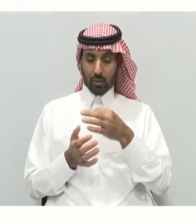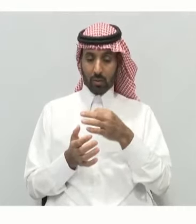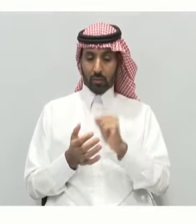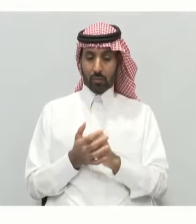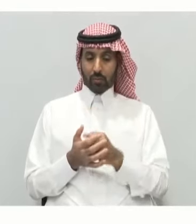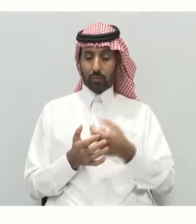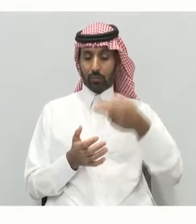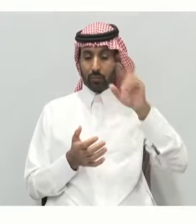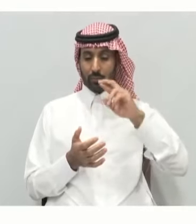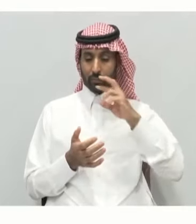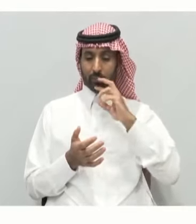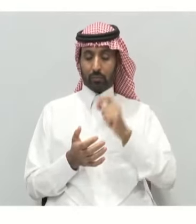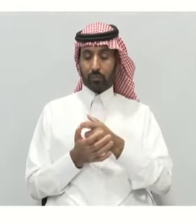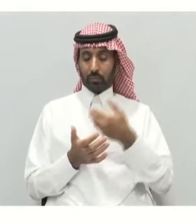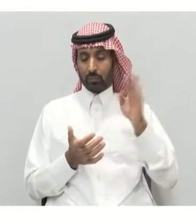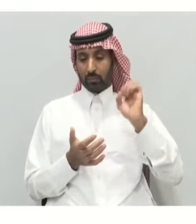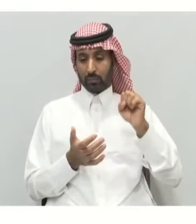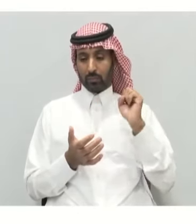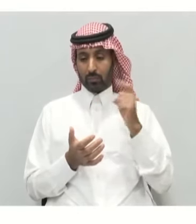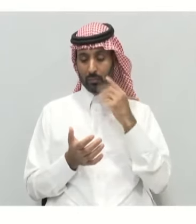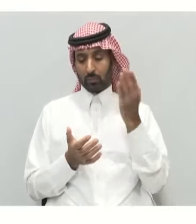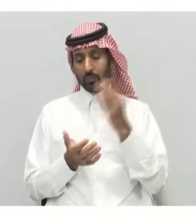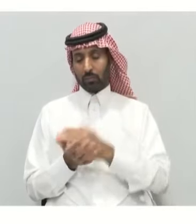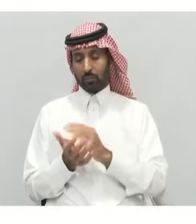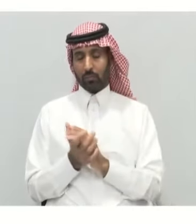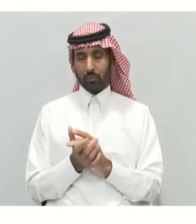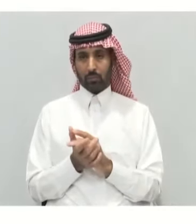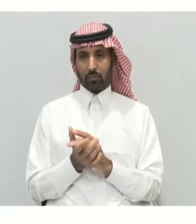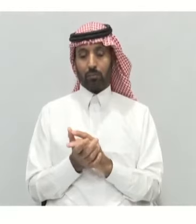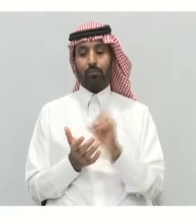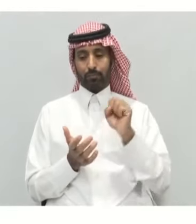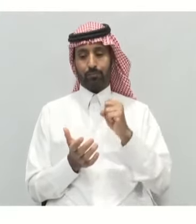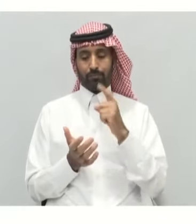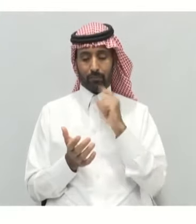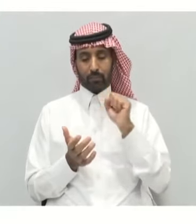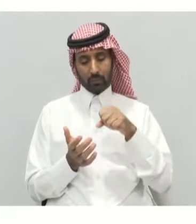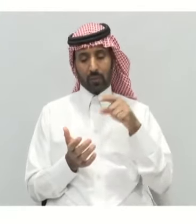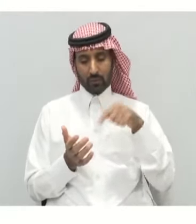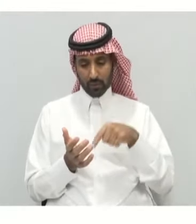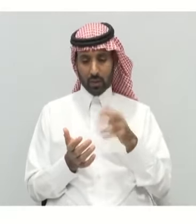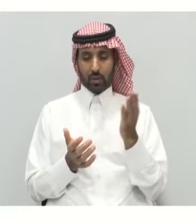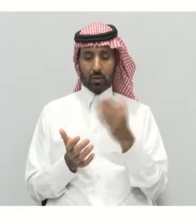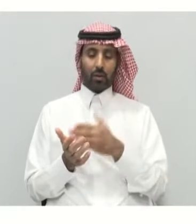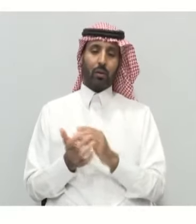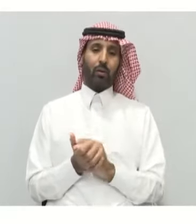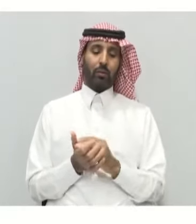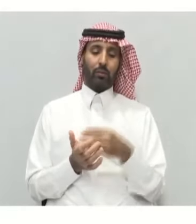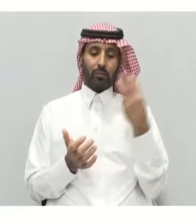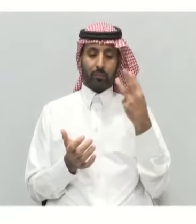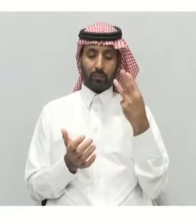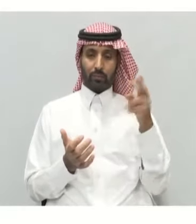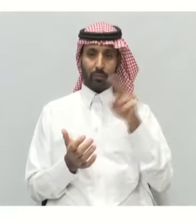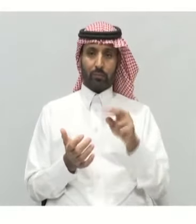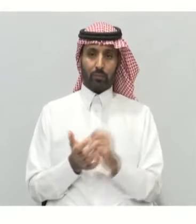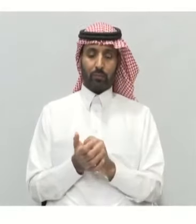the French subject, here we see the check mark. So we'll go back again and we write, yes, he does. The third